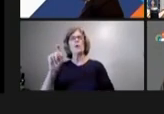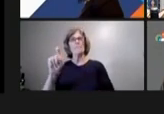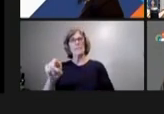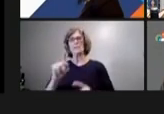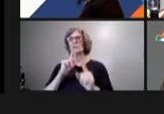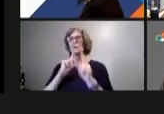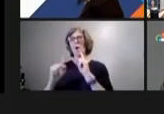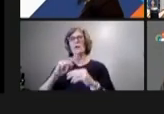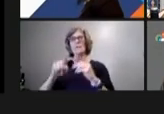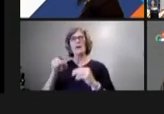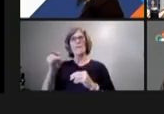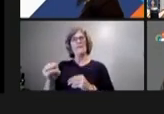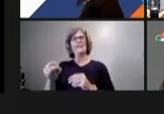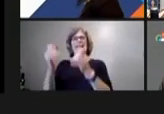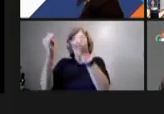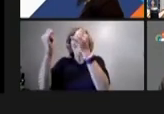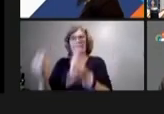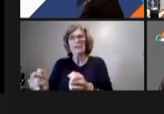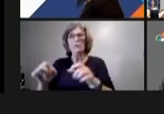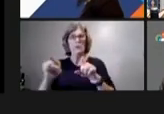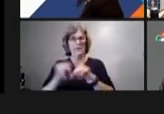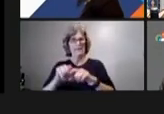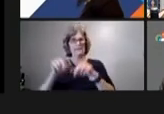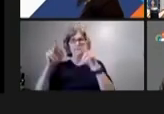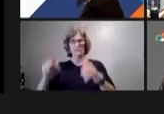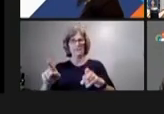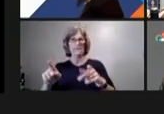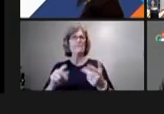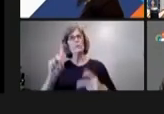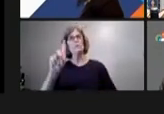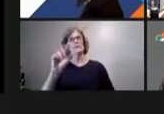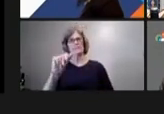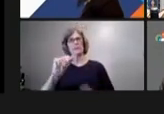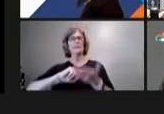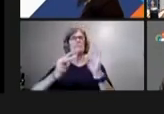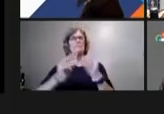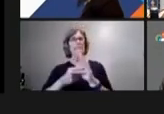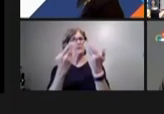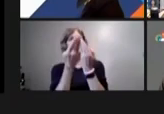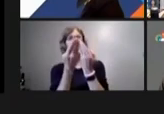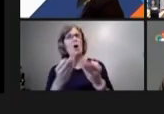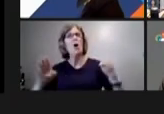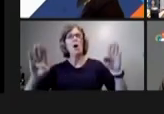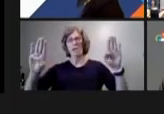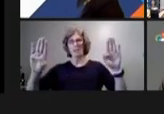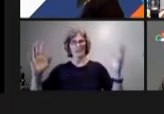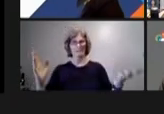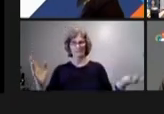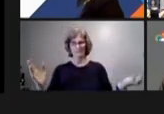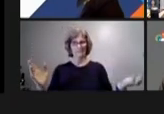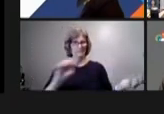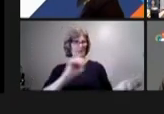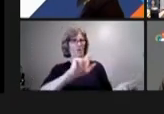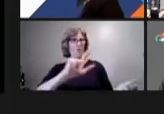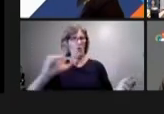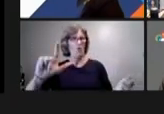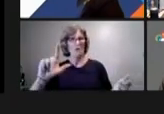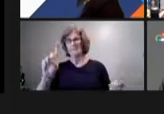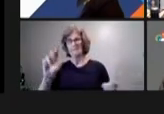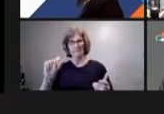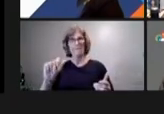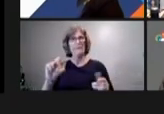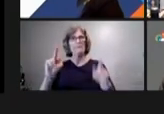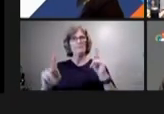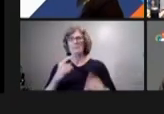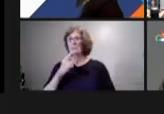a disability. So disability is an identity, like all identities, it's a spectrum. In fact, disability is almost a misnomer.